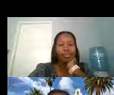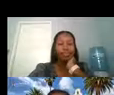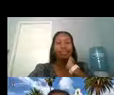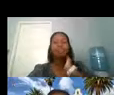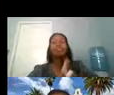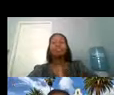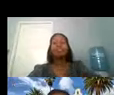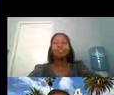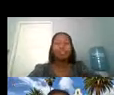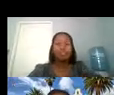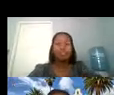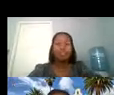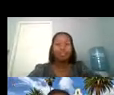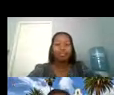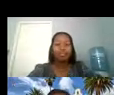So